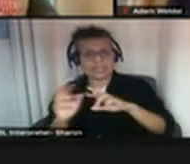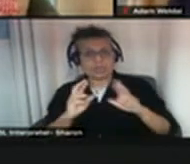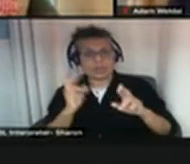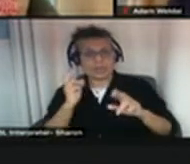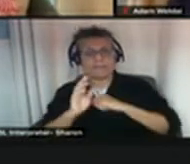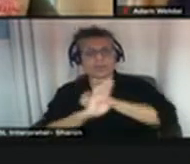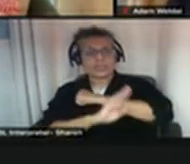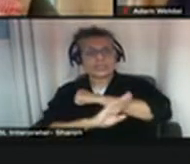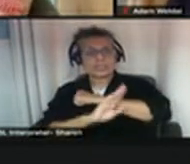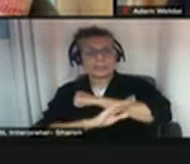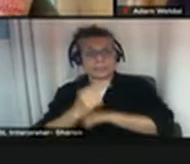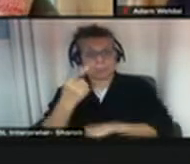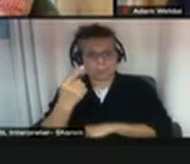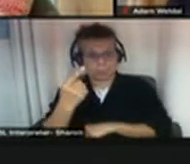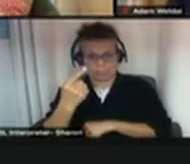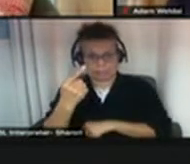1st.